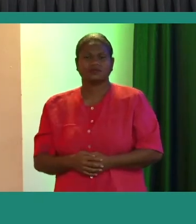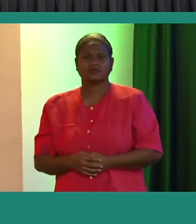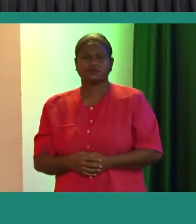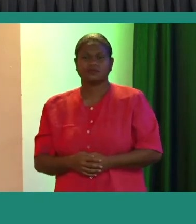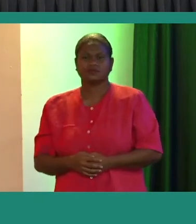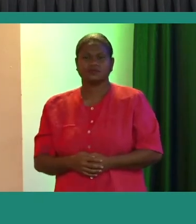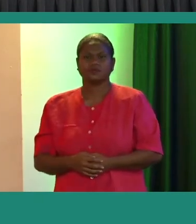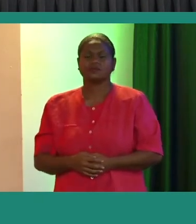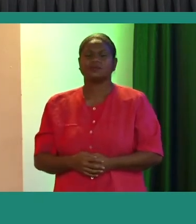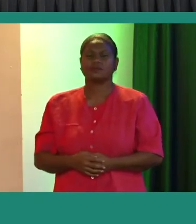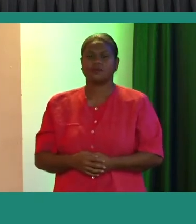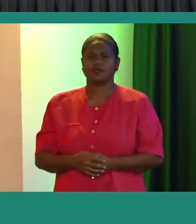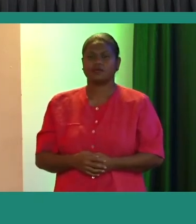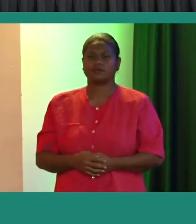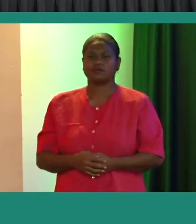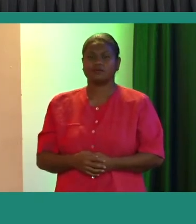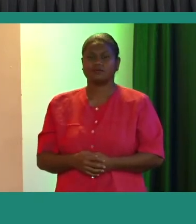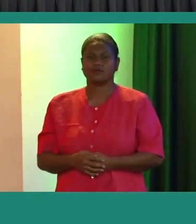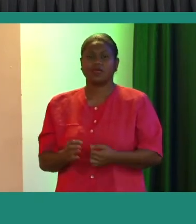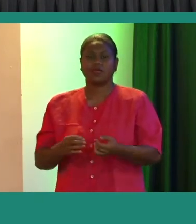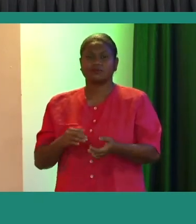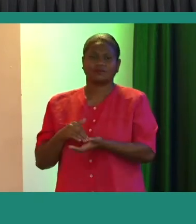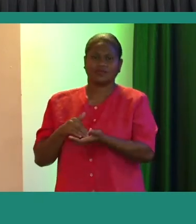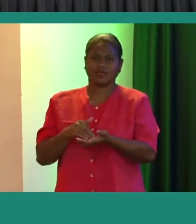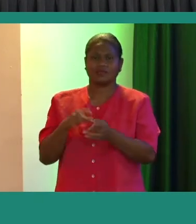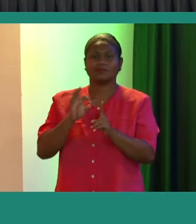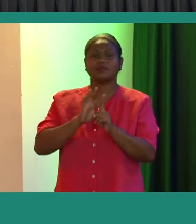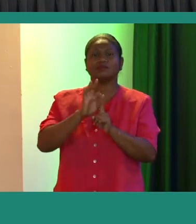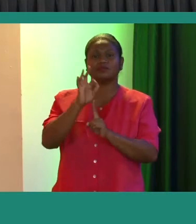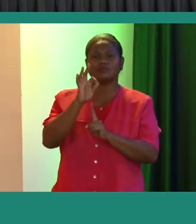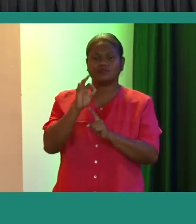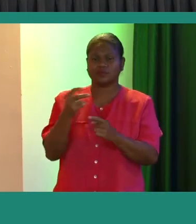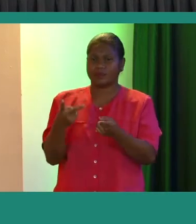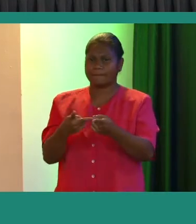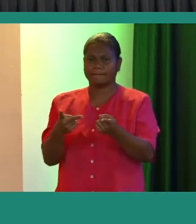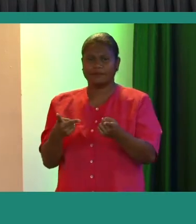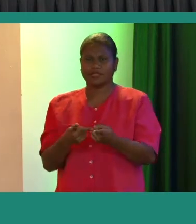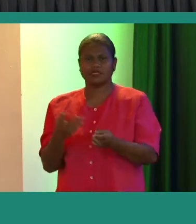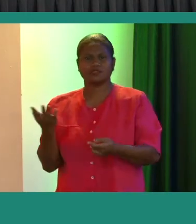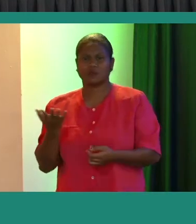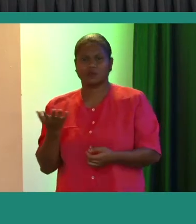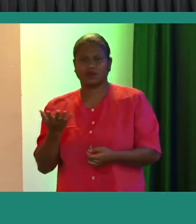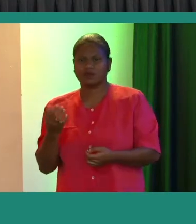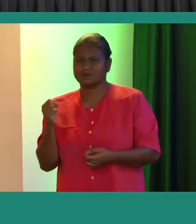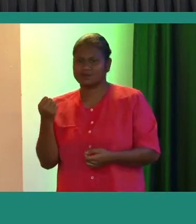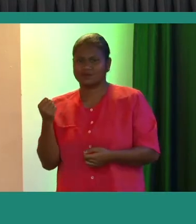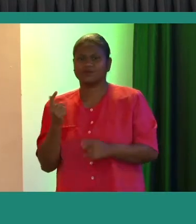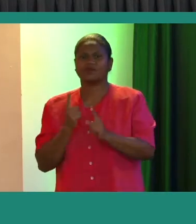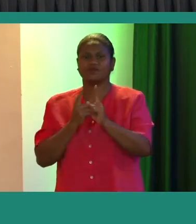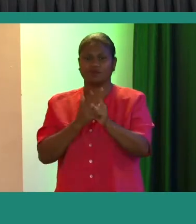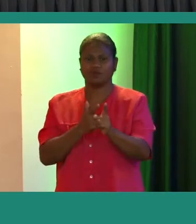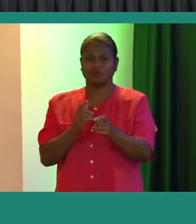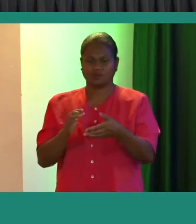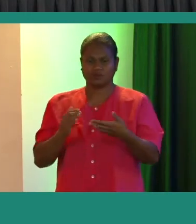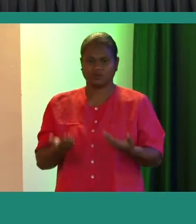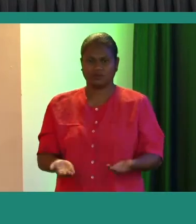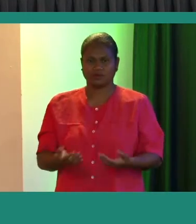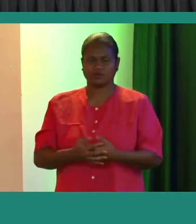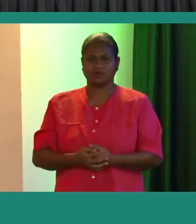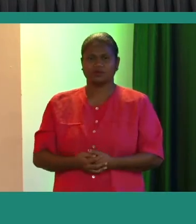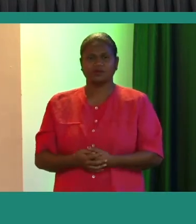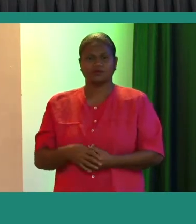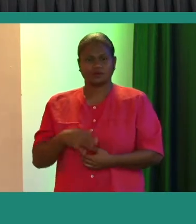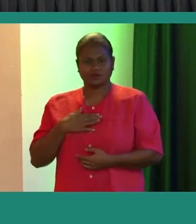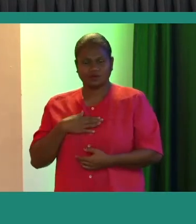of influence also, so that we get that momentum, build that momentum again to get that message